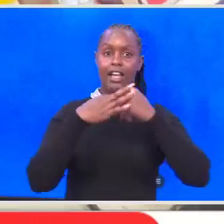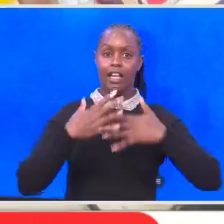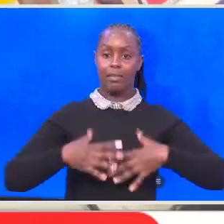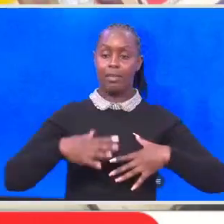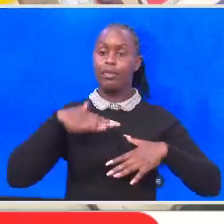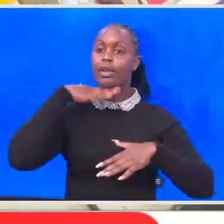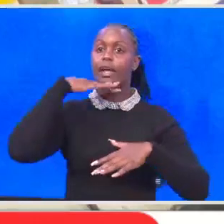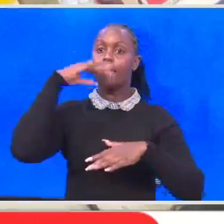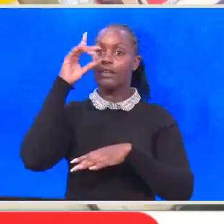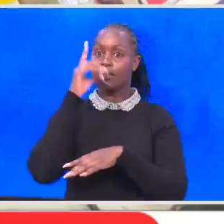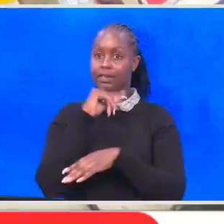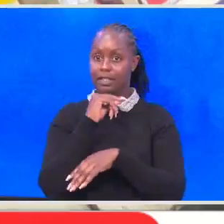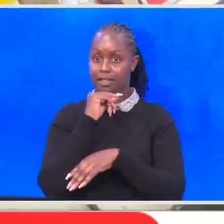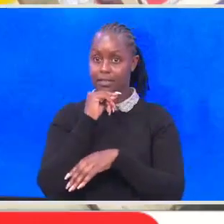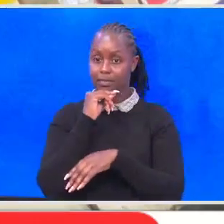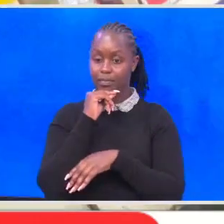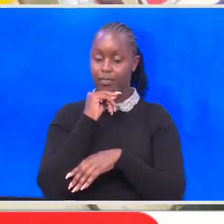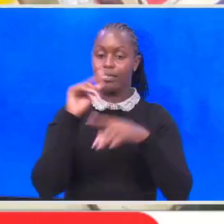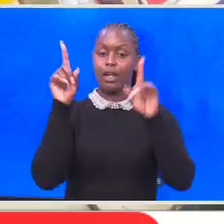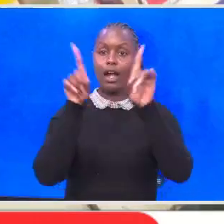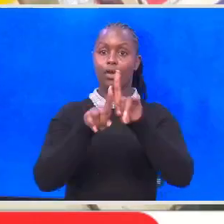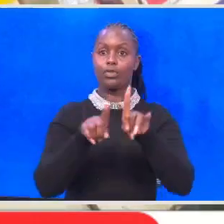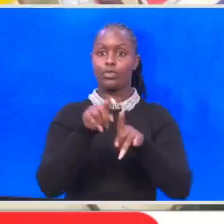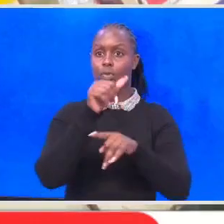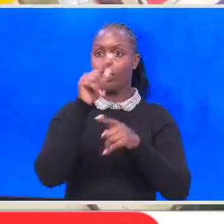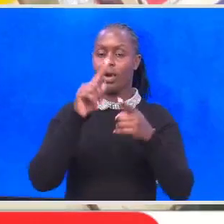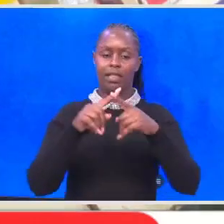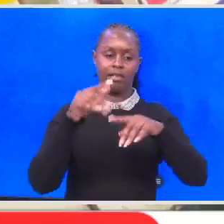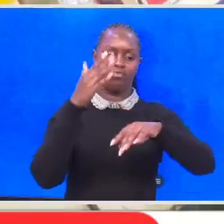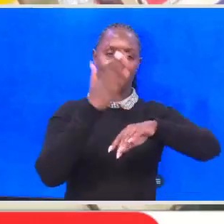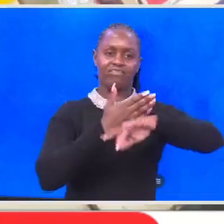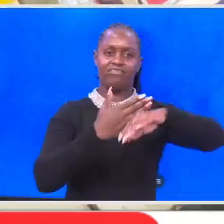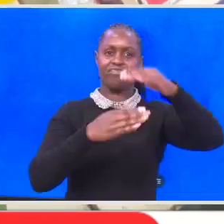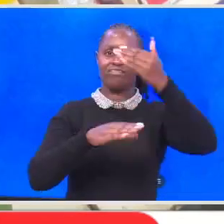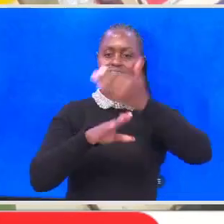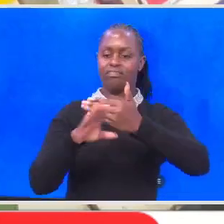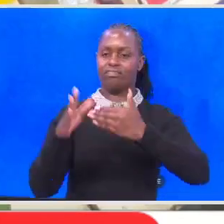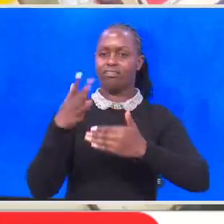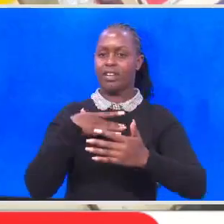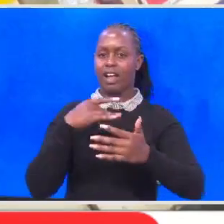dunia na wengine majeruhi